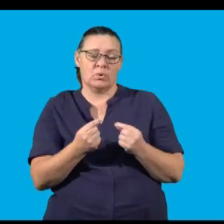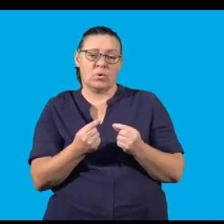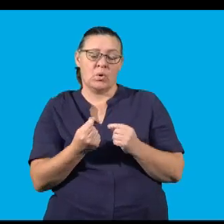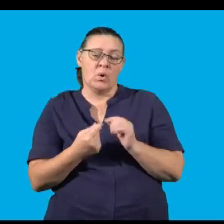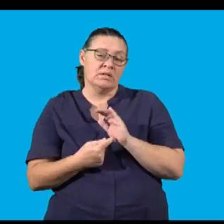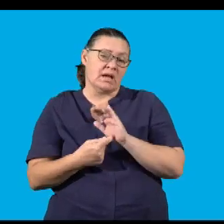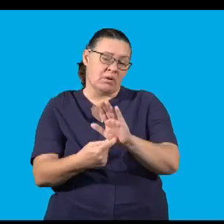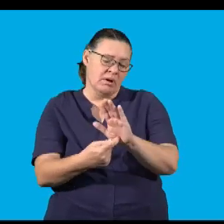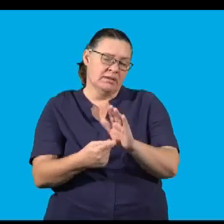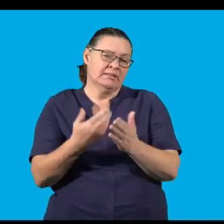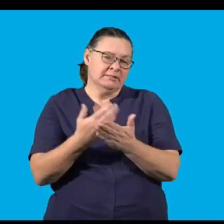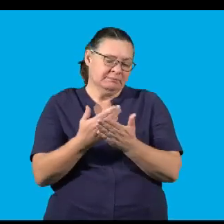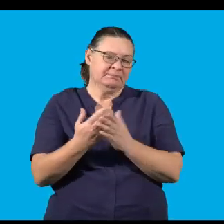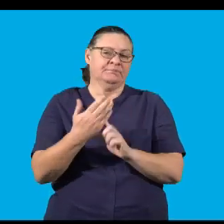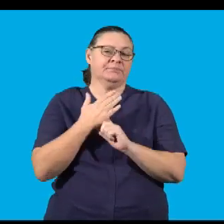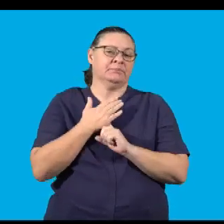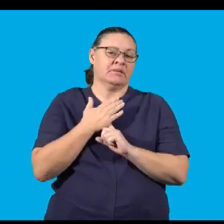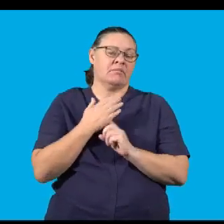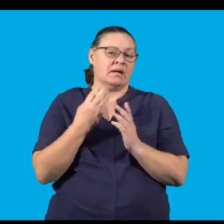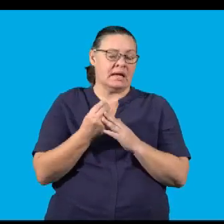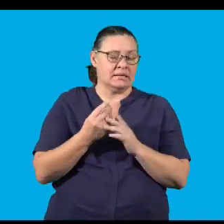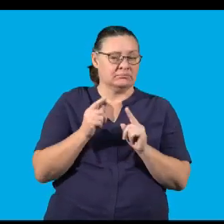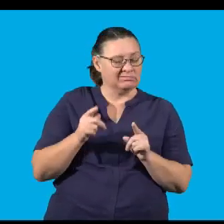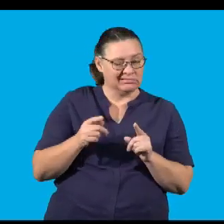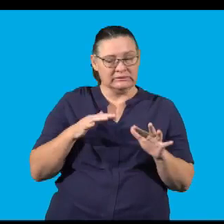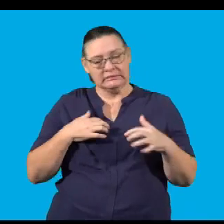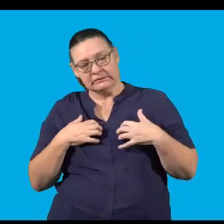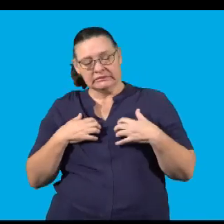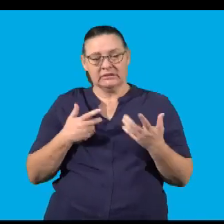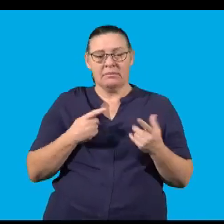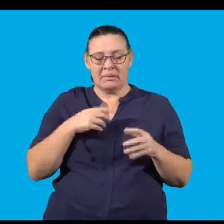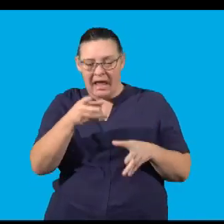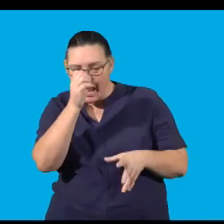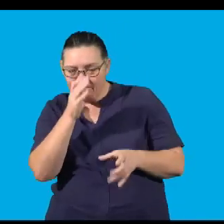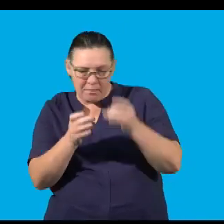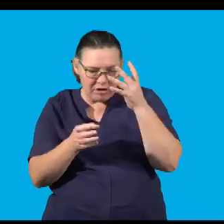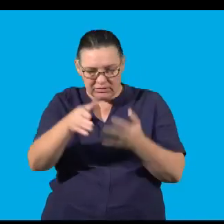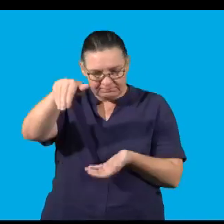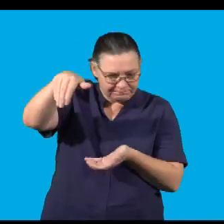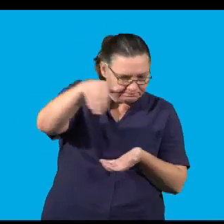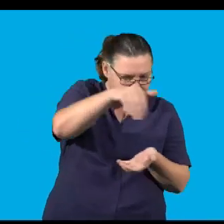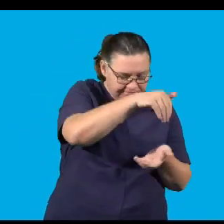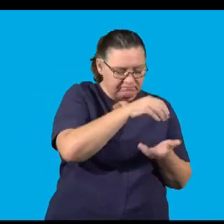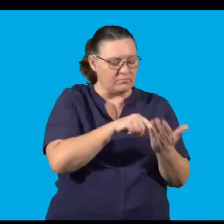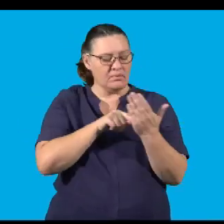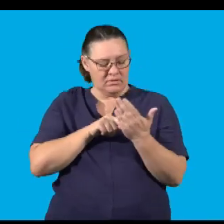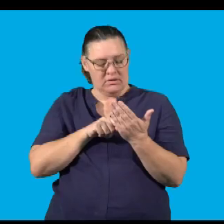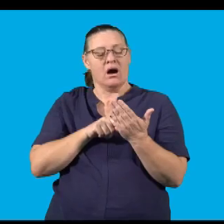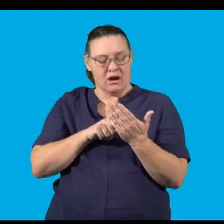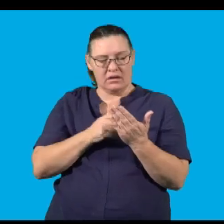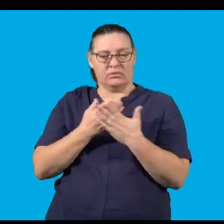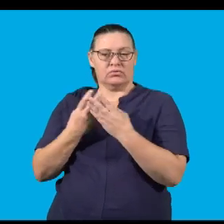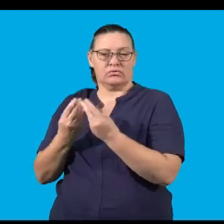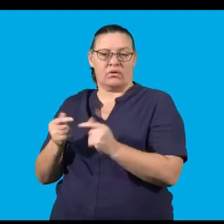geometric diagrams, they can be quite intimidating, they can be daunting, but you need to extract as much information as you can to help